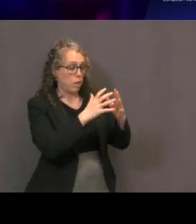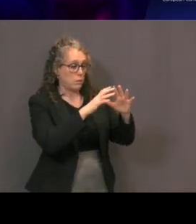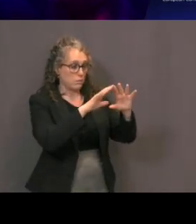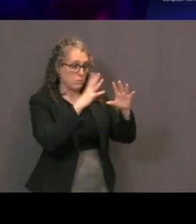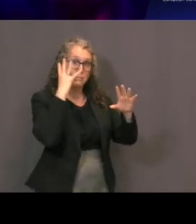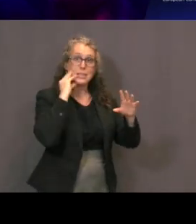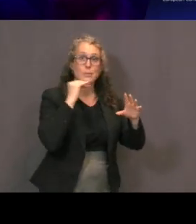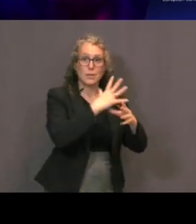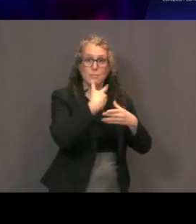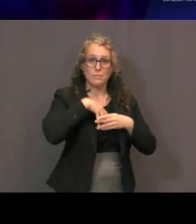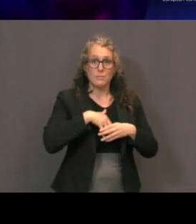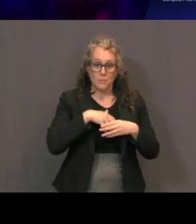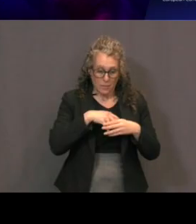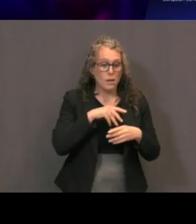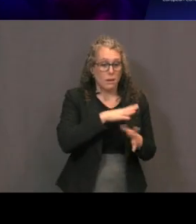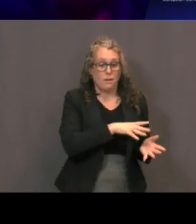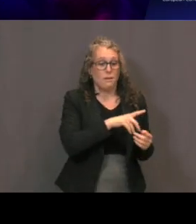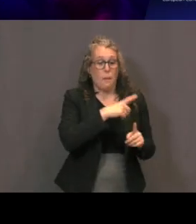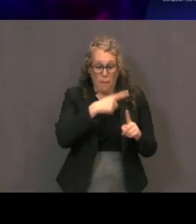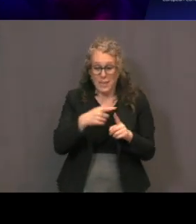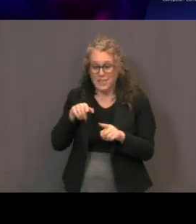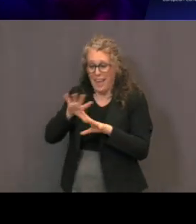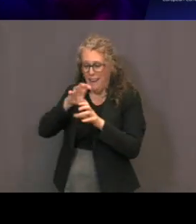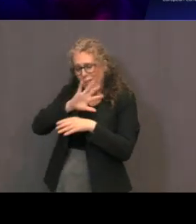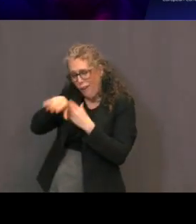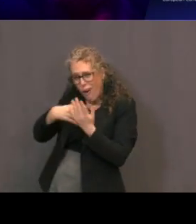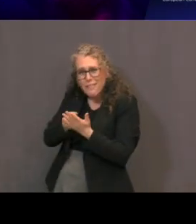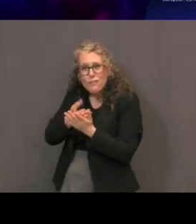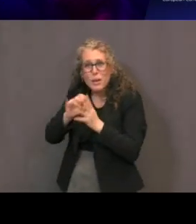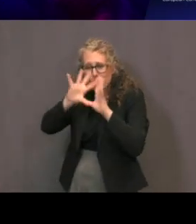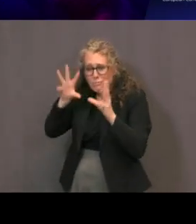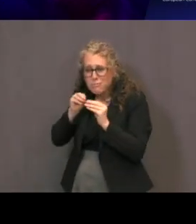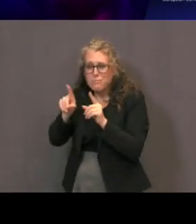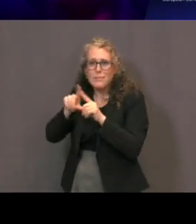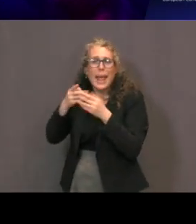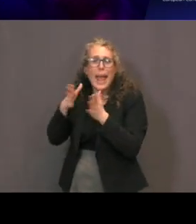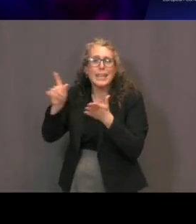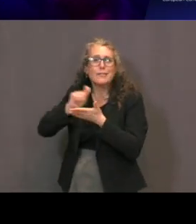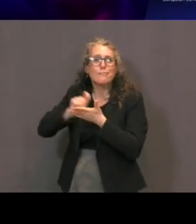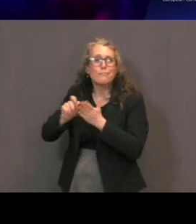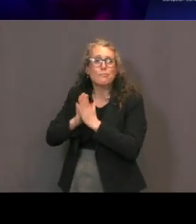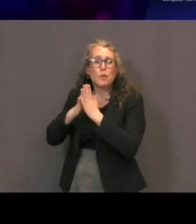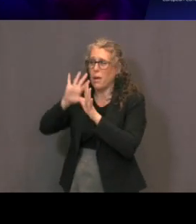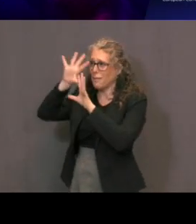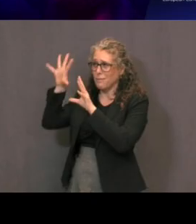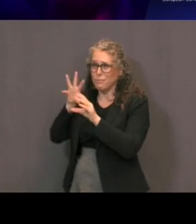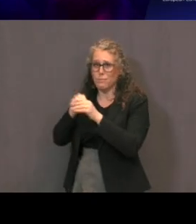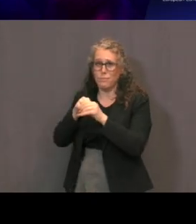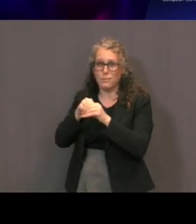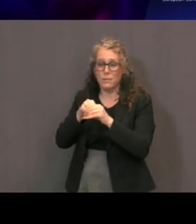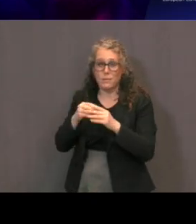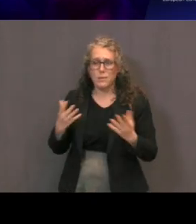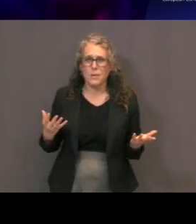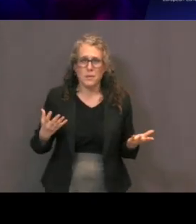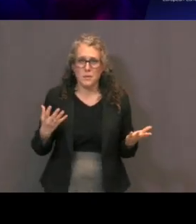a typical Nobel Prize winner in literature, which can already be acquired today through diligent reading, it seems absurd. It